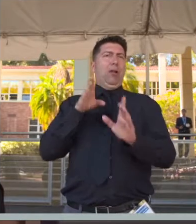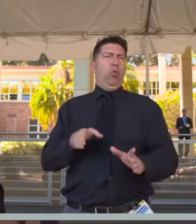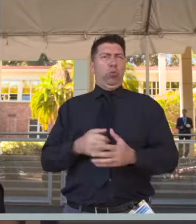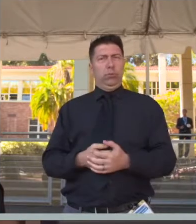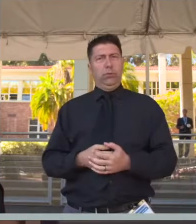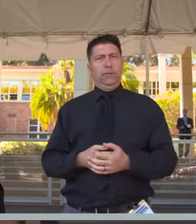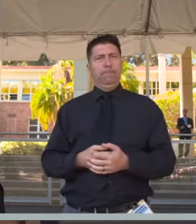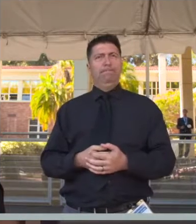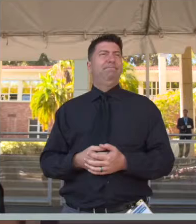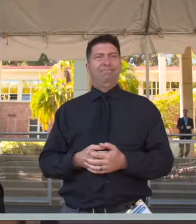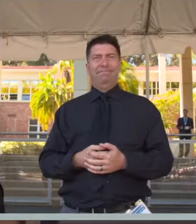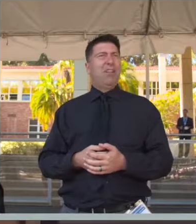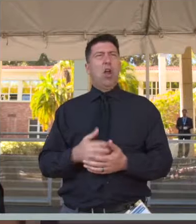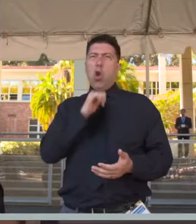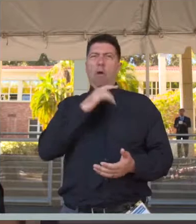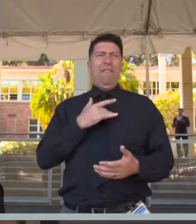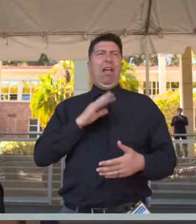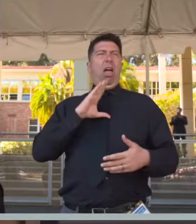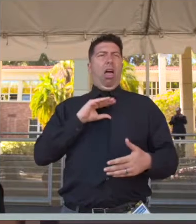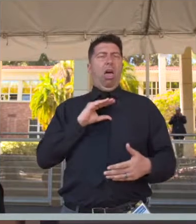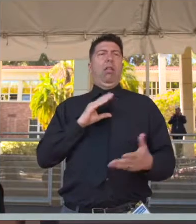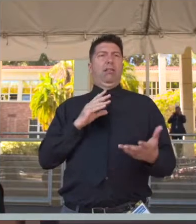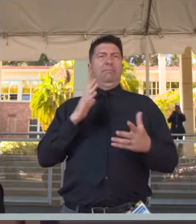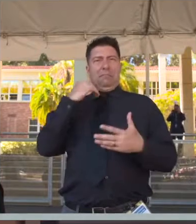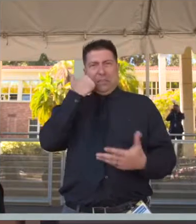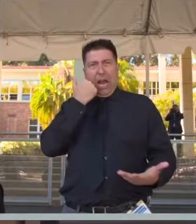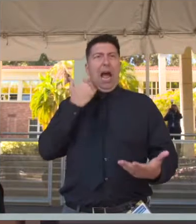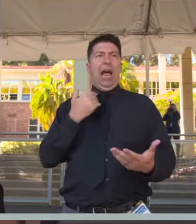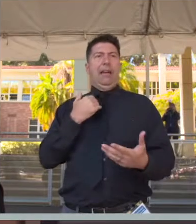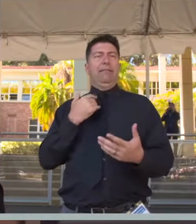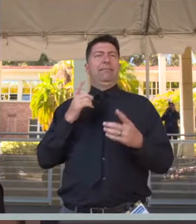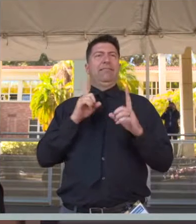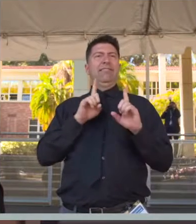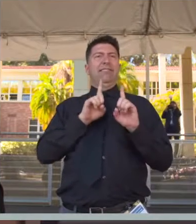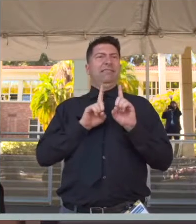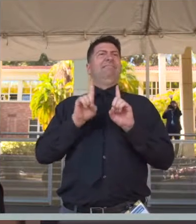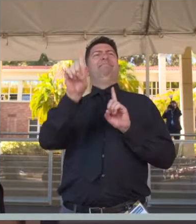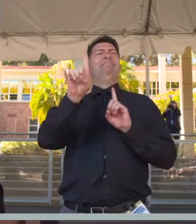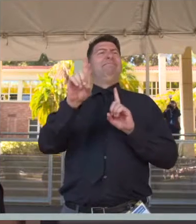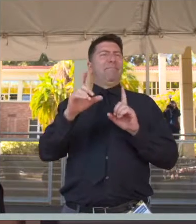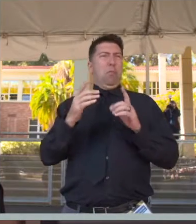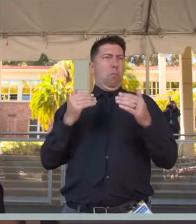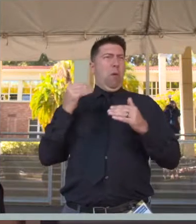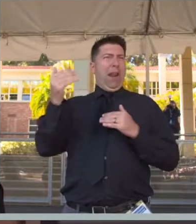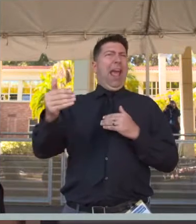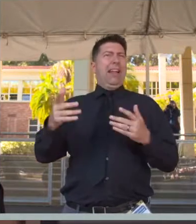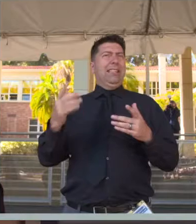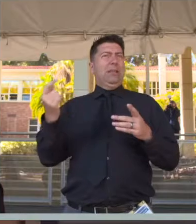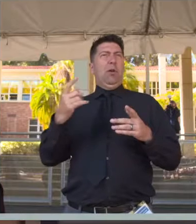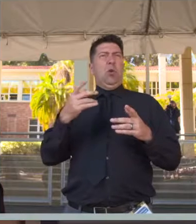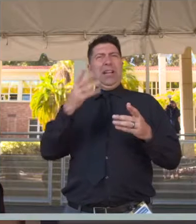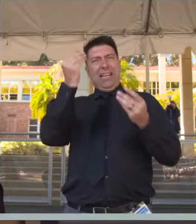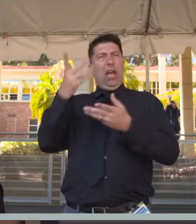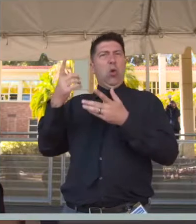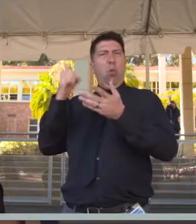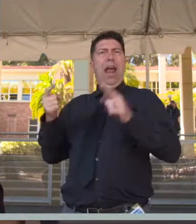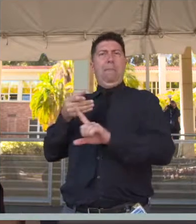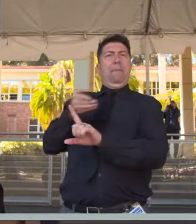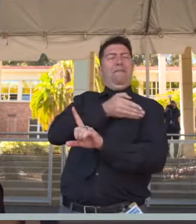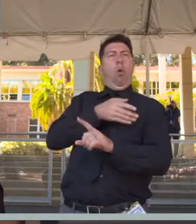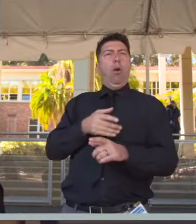Never be shy about turning to someone who has gone ahead and made it back, someone who can tell you what might be just beyond the horizon, because